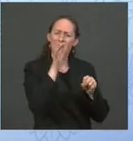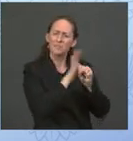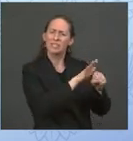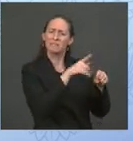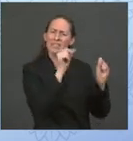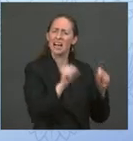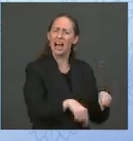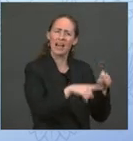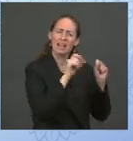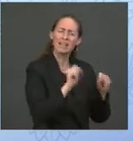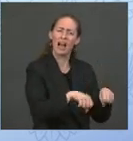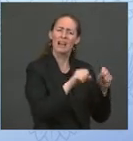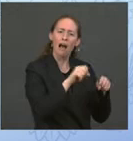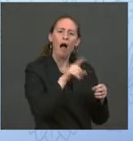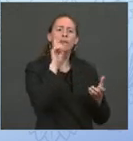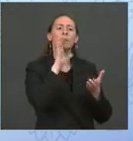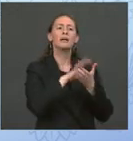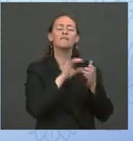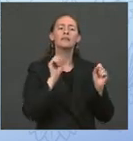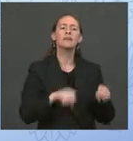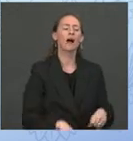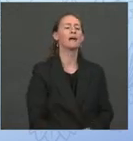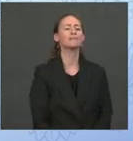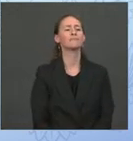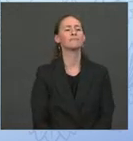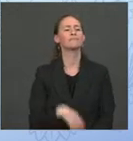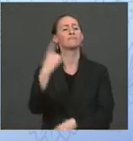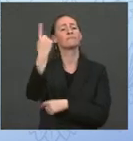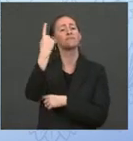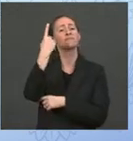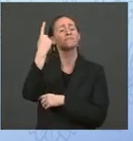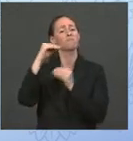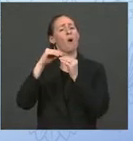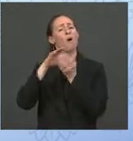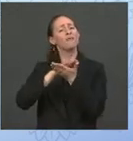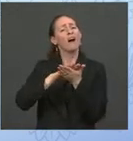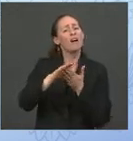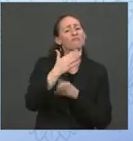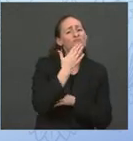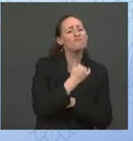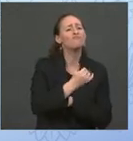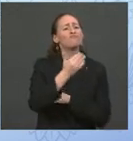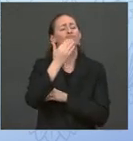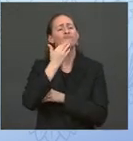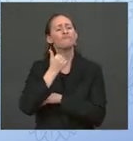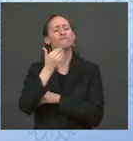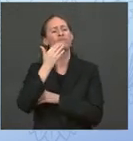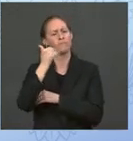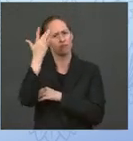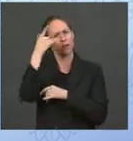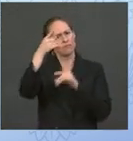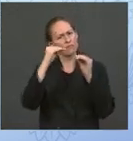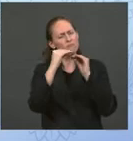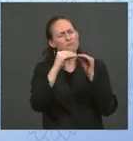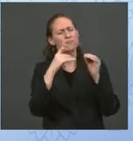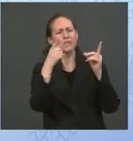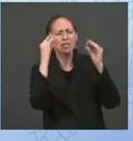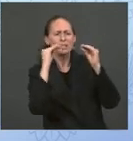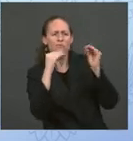And someone is kinder because you showed her what that